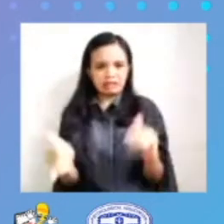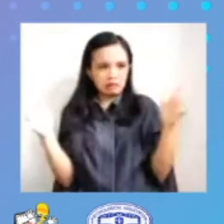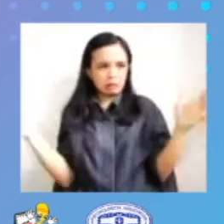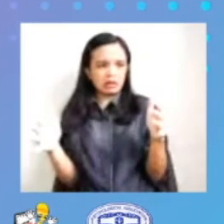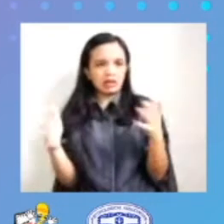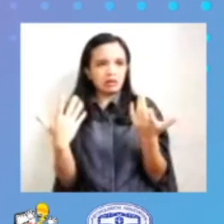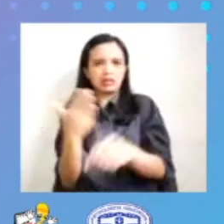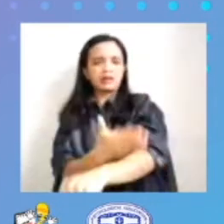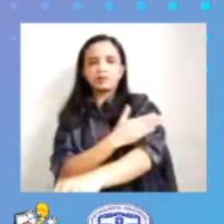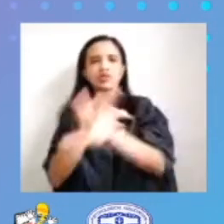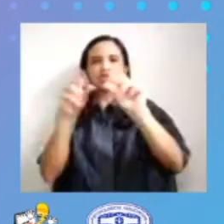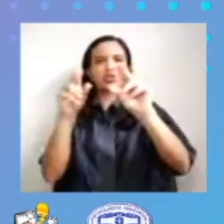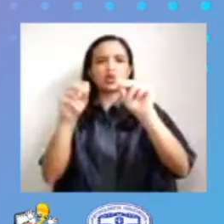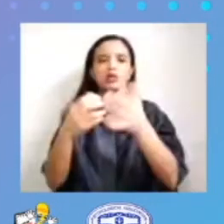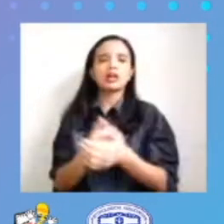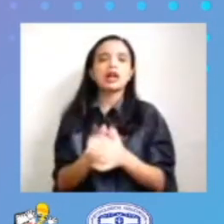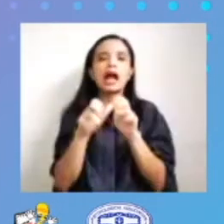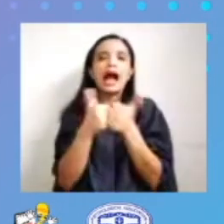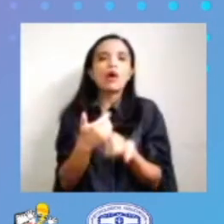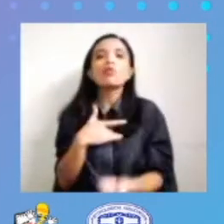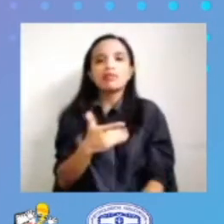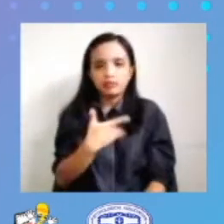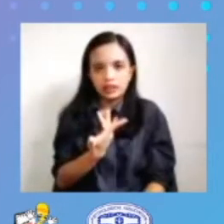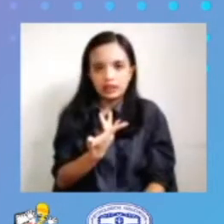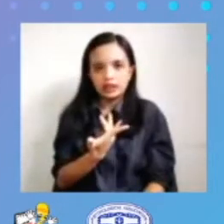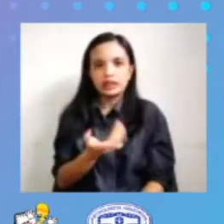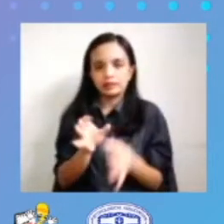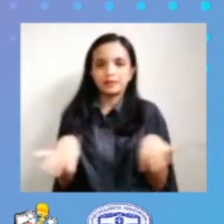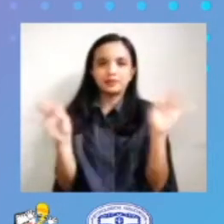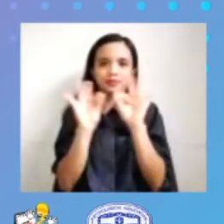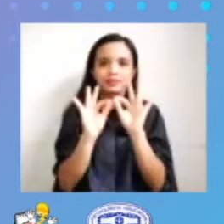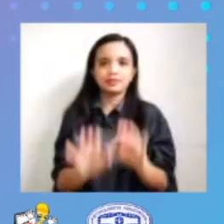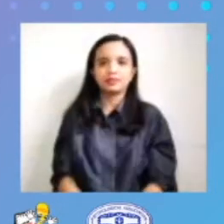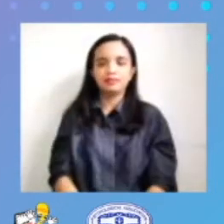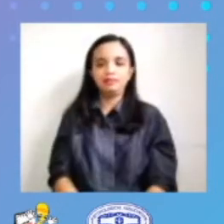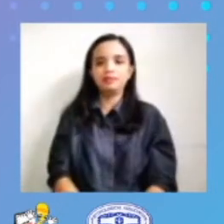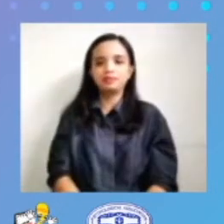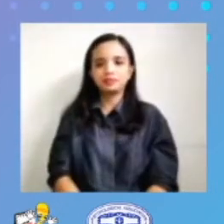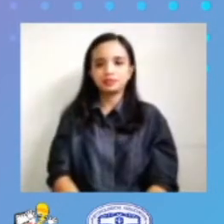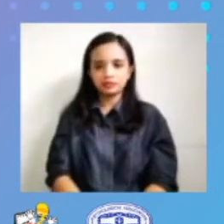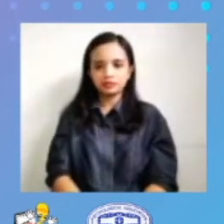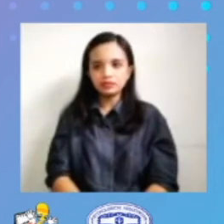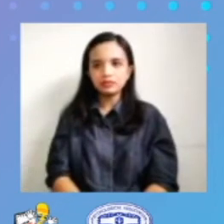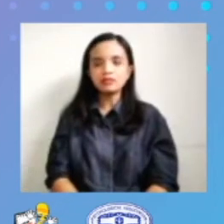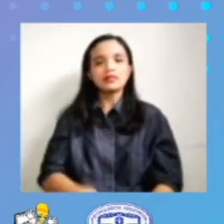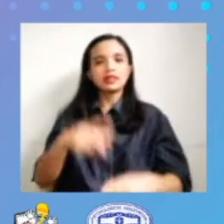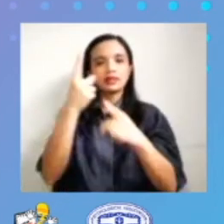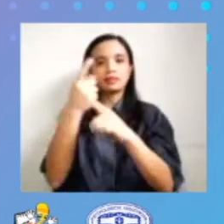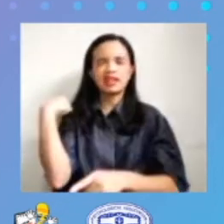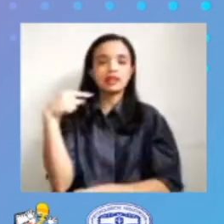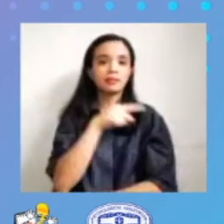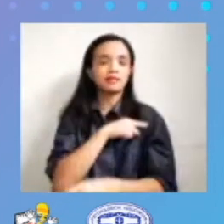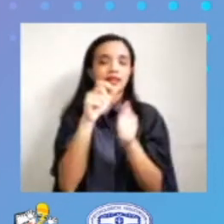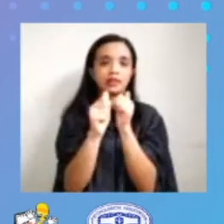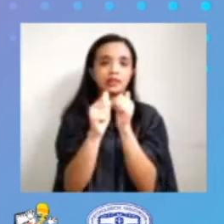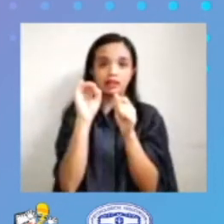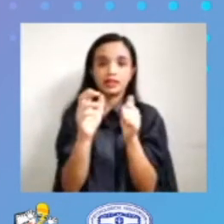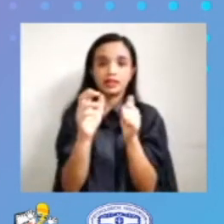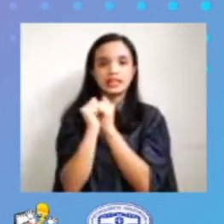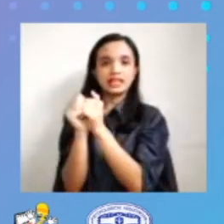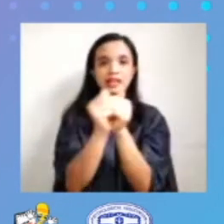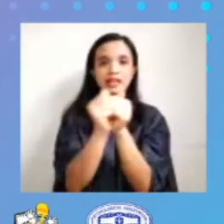lack motivation and you want to get started, you're not the type of person who's super active. I like what Enzo said, start small, and